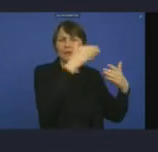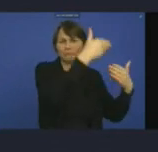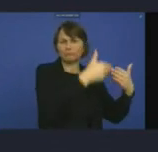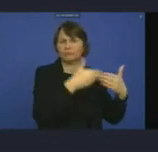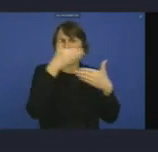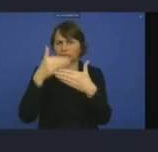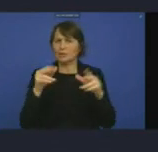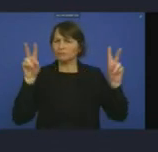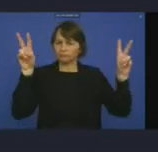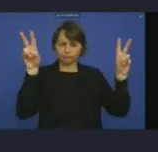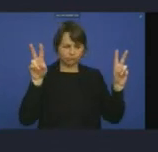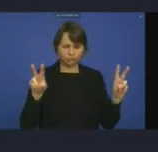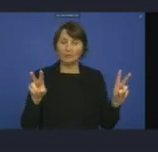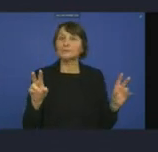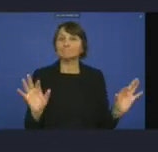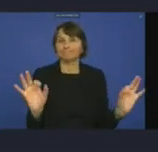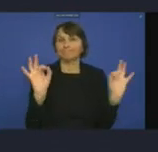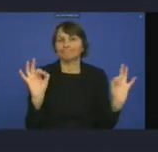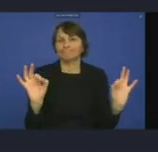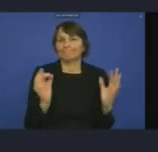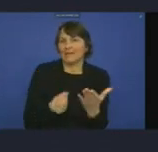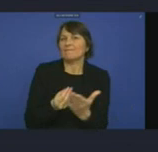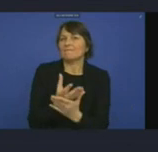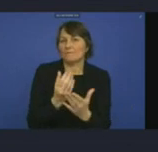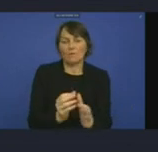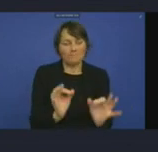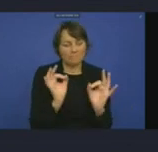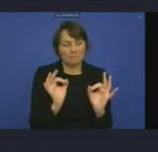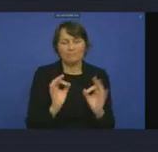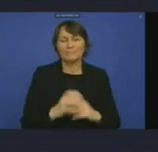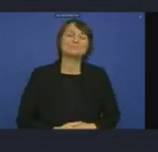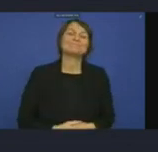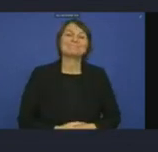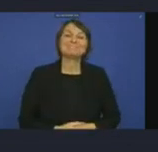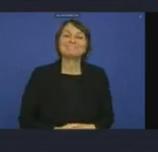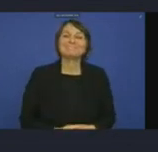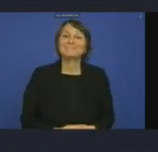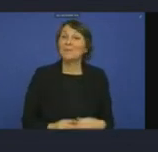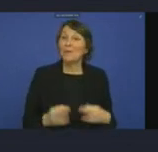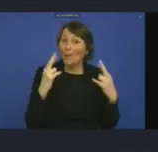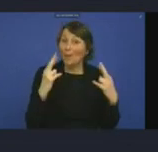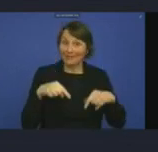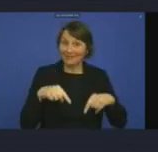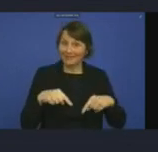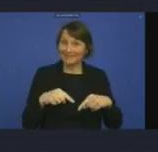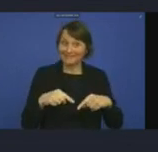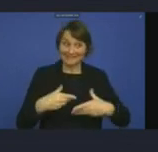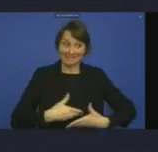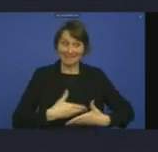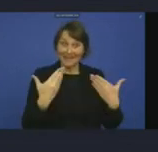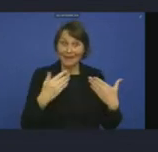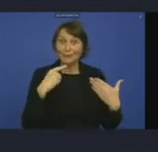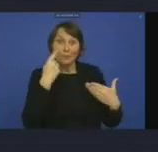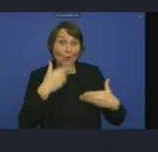useful source of information. I hope that this info day will be constructive for you and